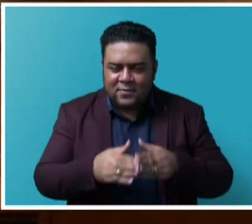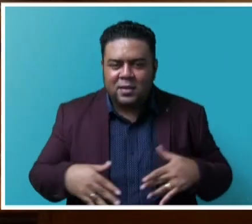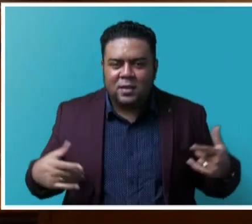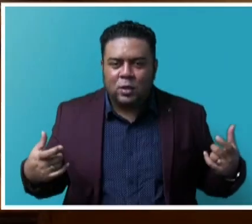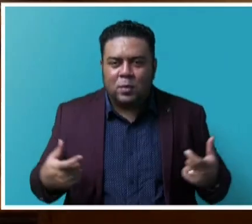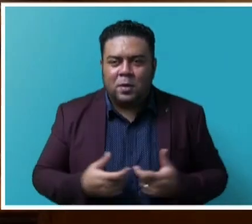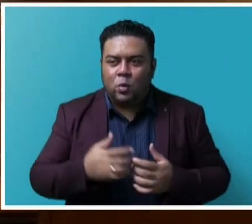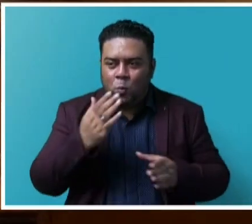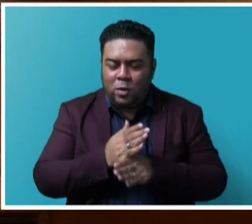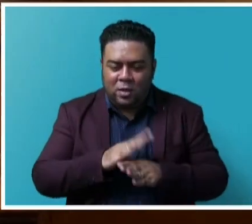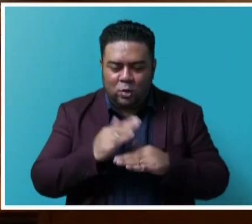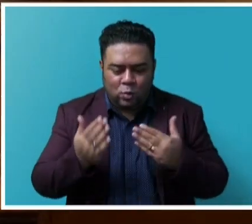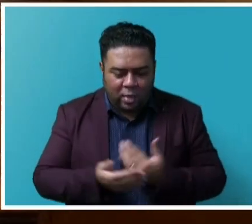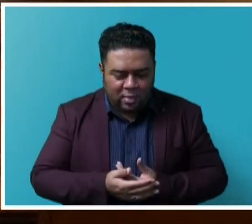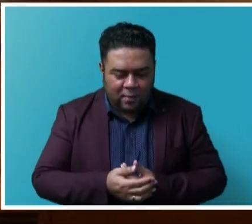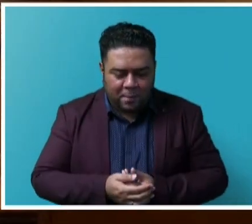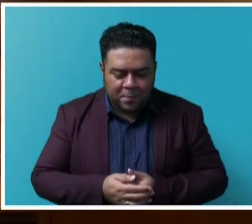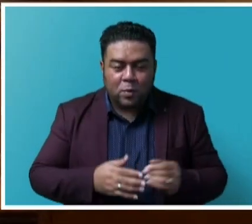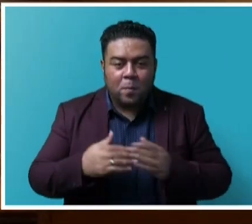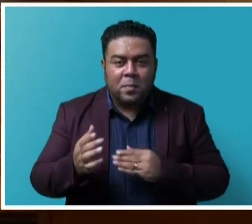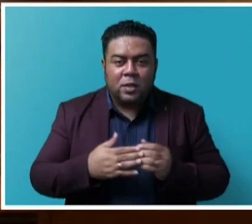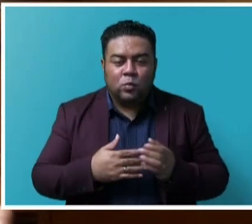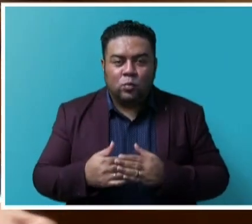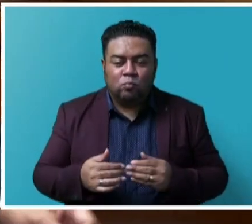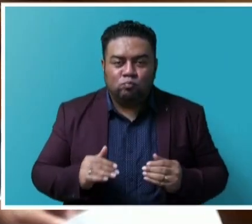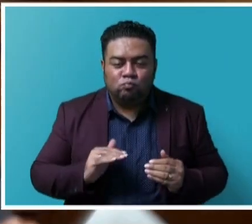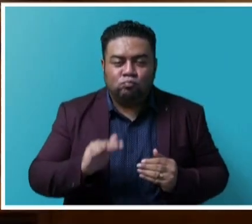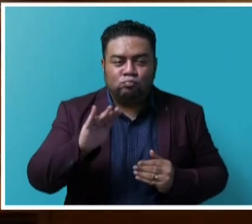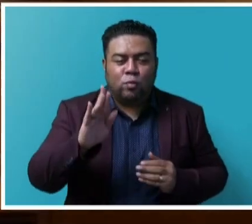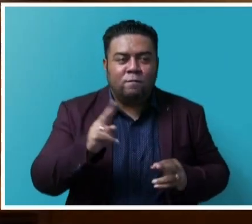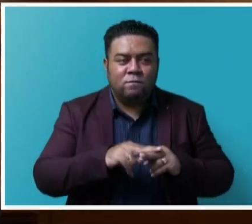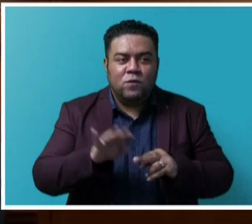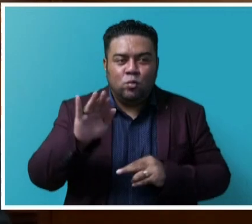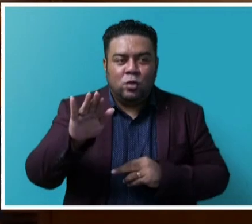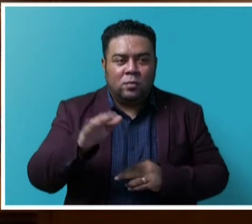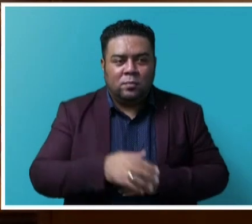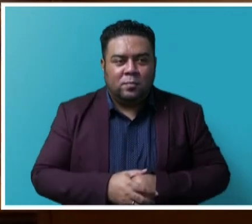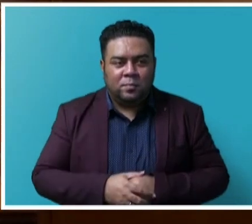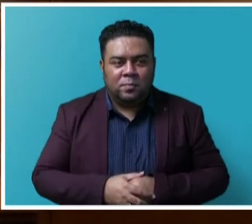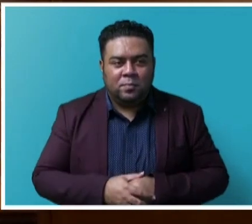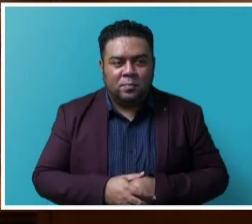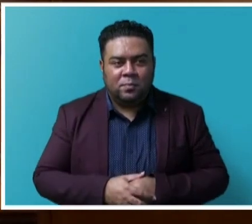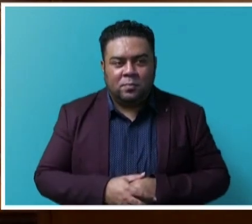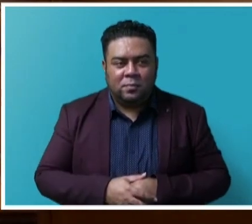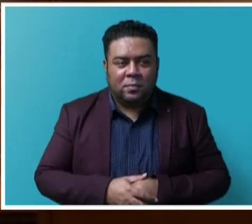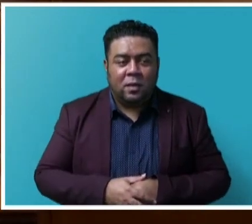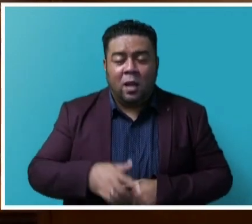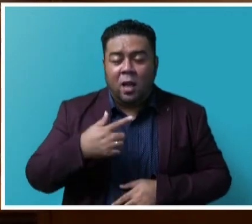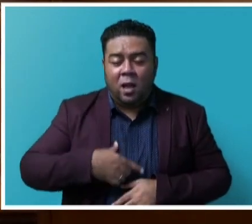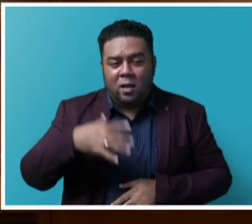to working together to build a vibrant and prosperous Fiji. I echo